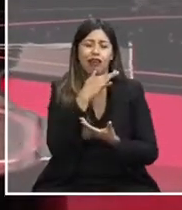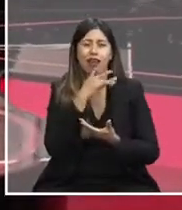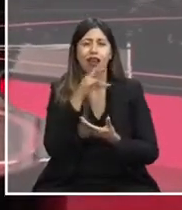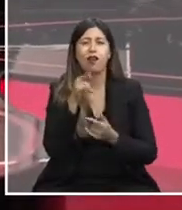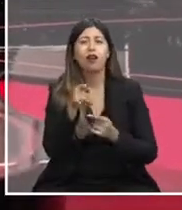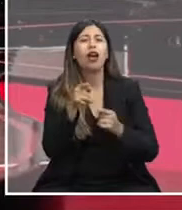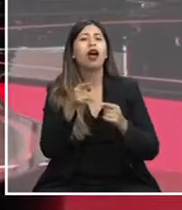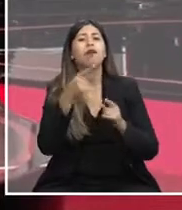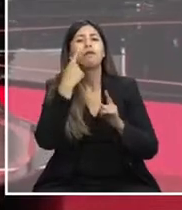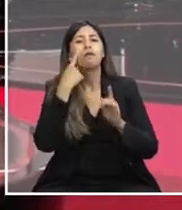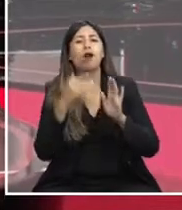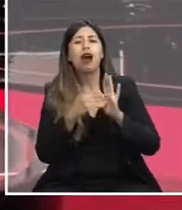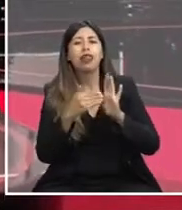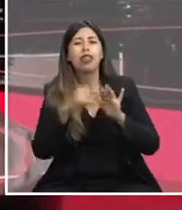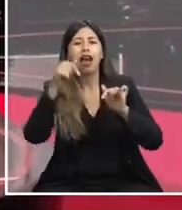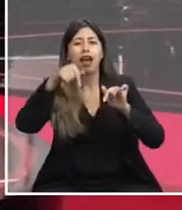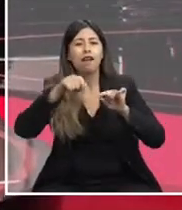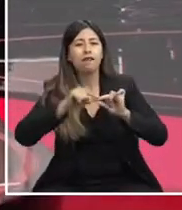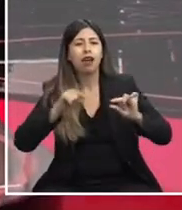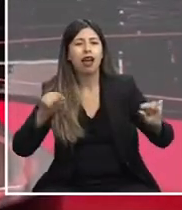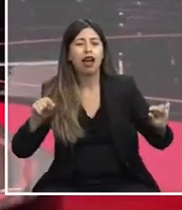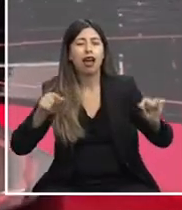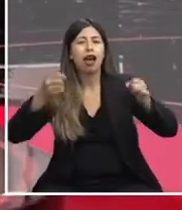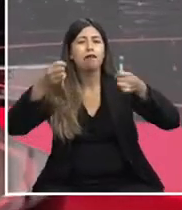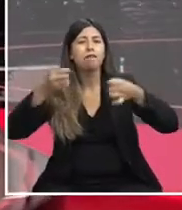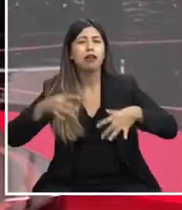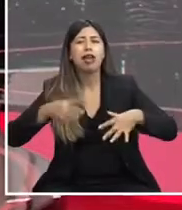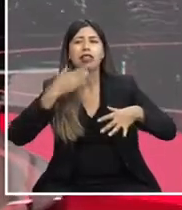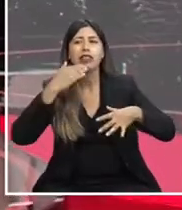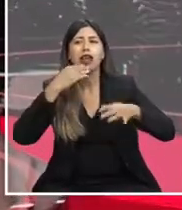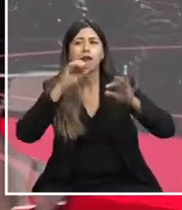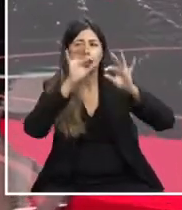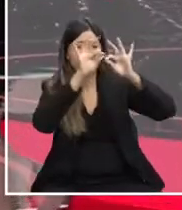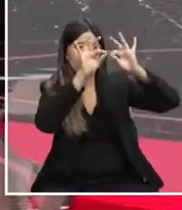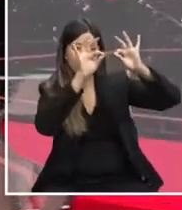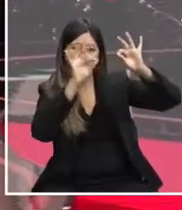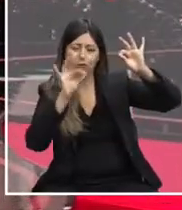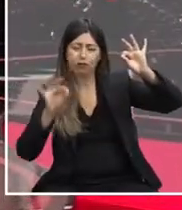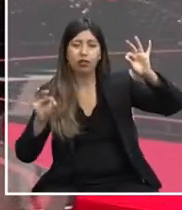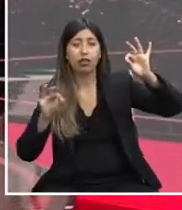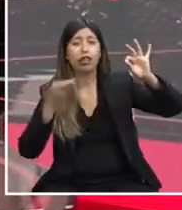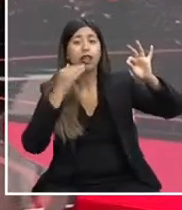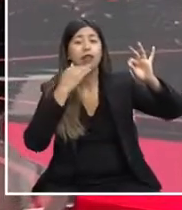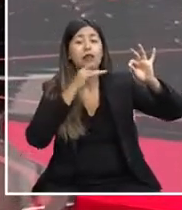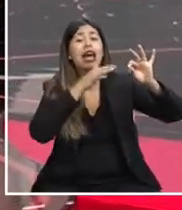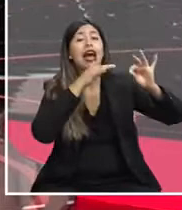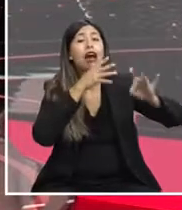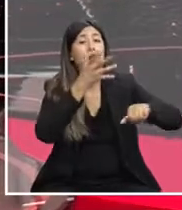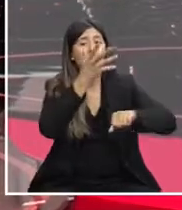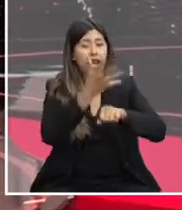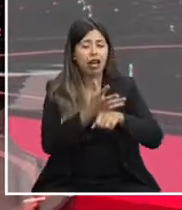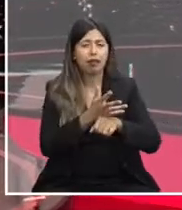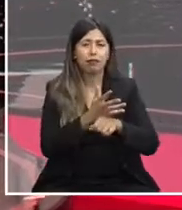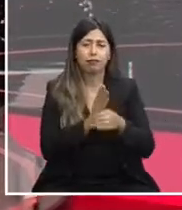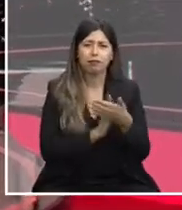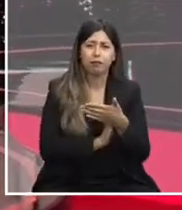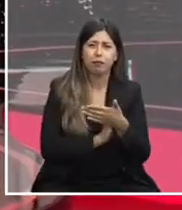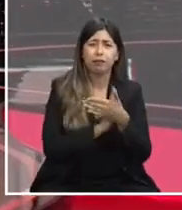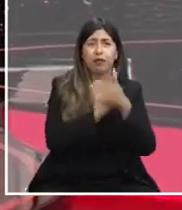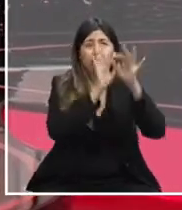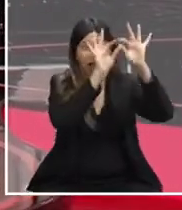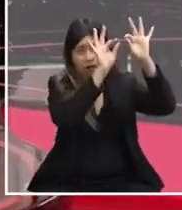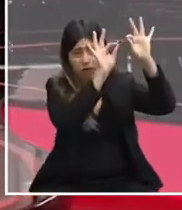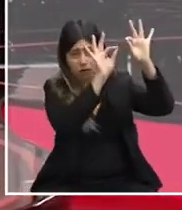if you follow this line, this is water availability. And in the early stages of melting and kind of warming, you actually have